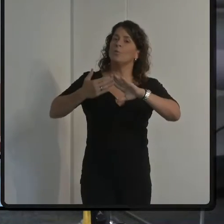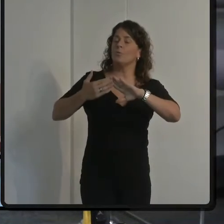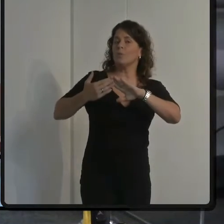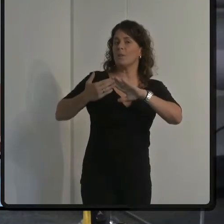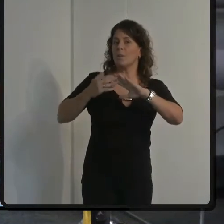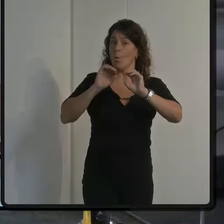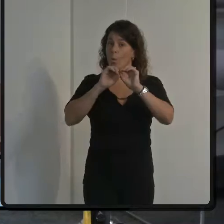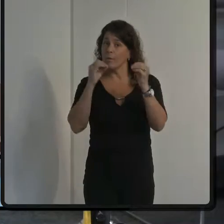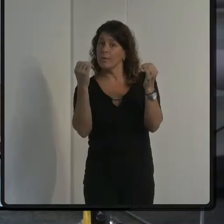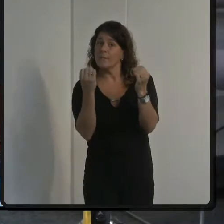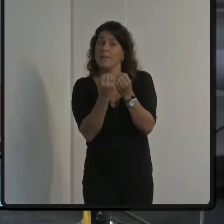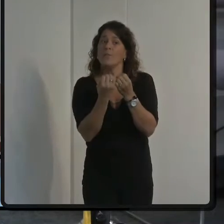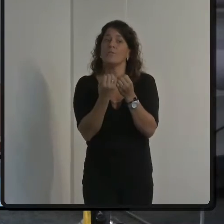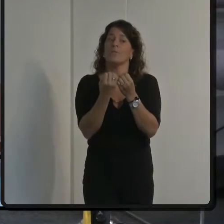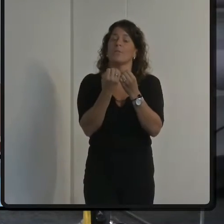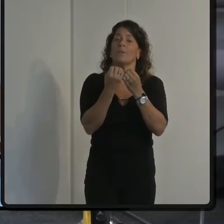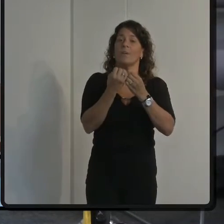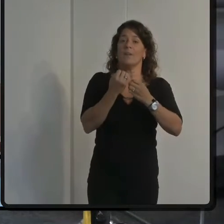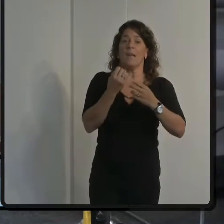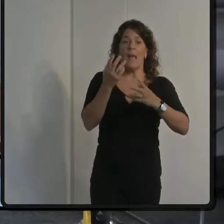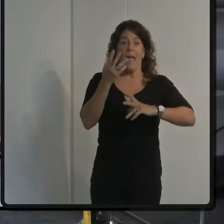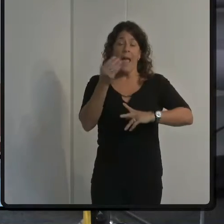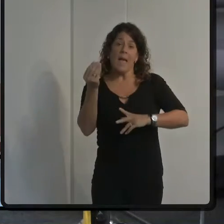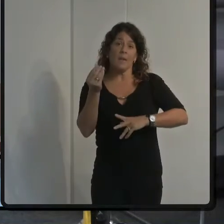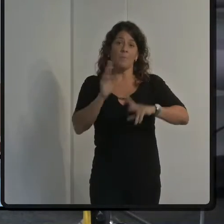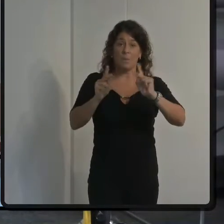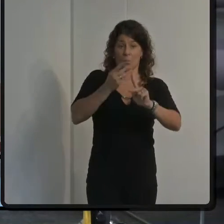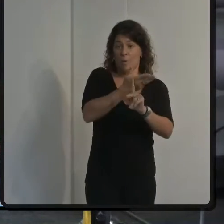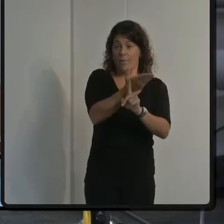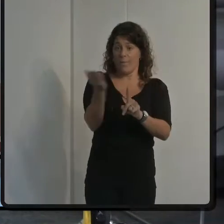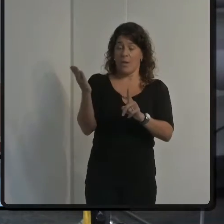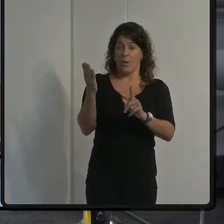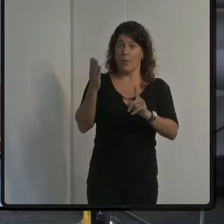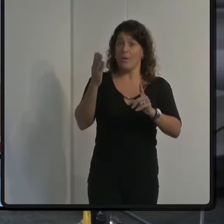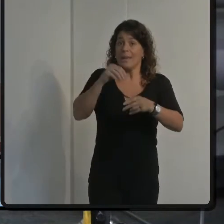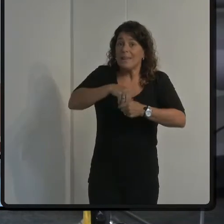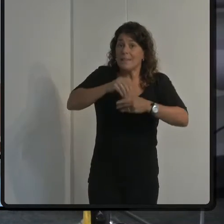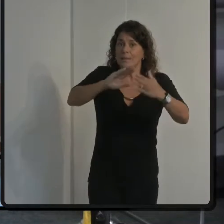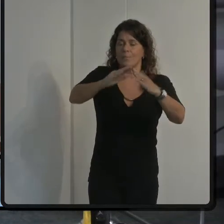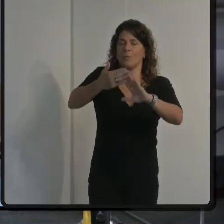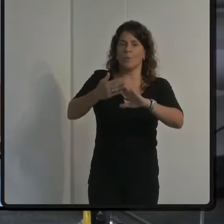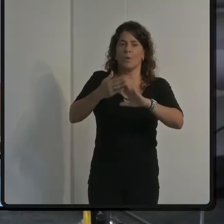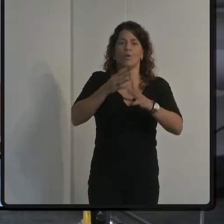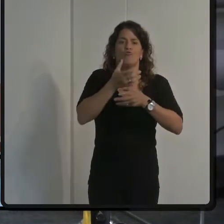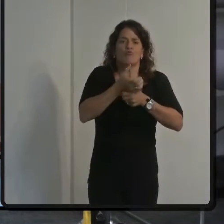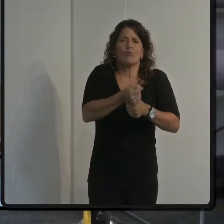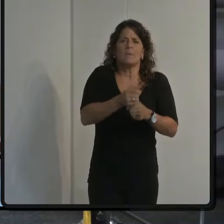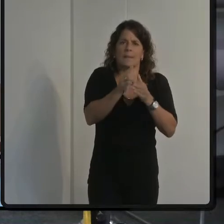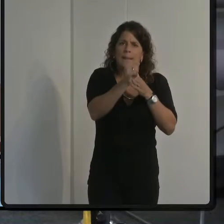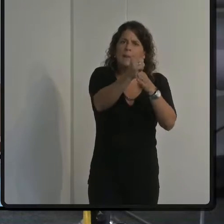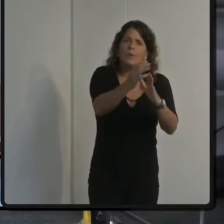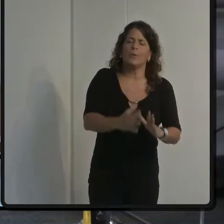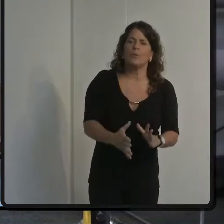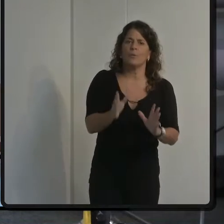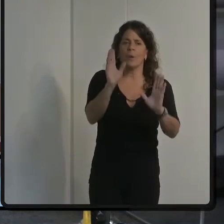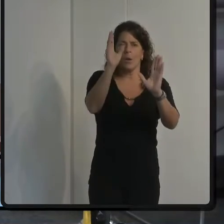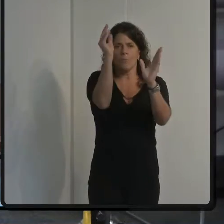community-based organizations in the community, trusted leaders, providing the messaging,